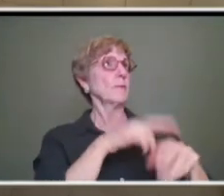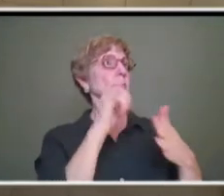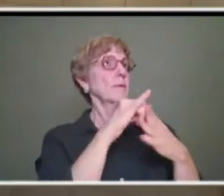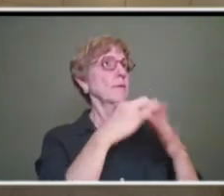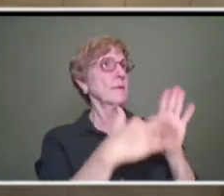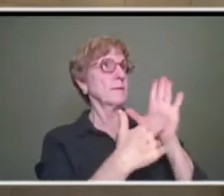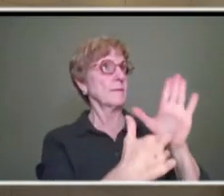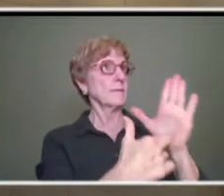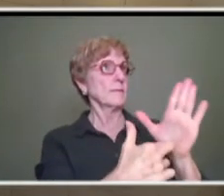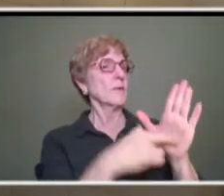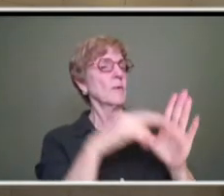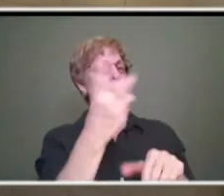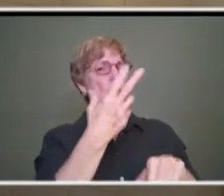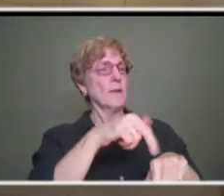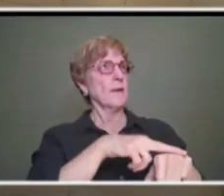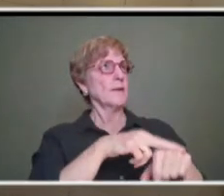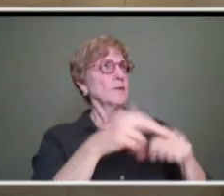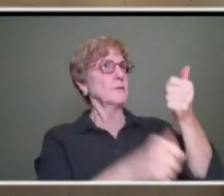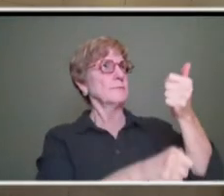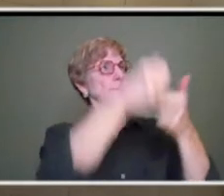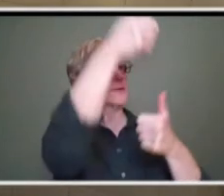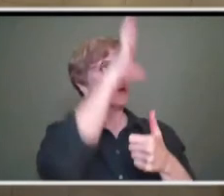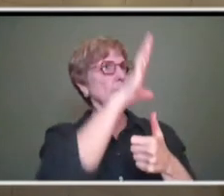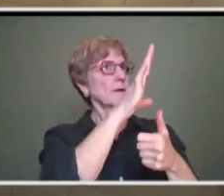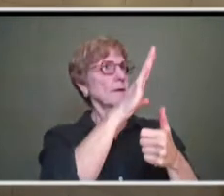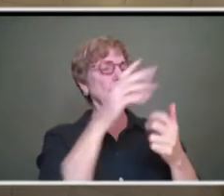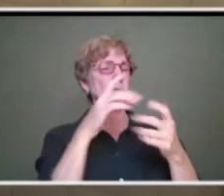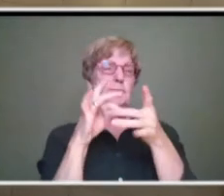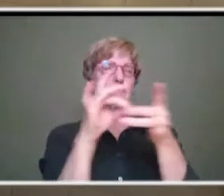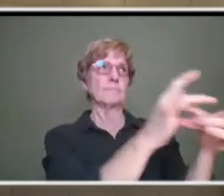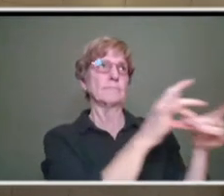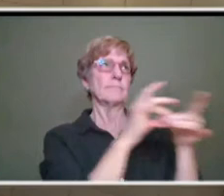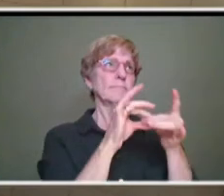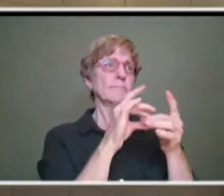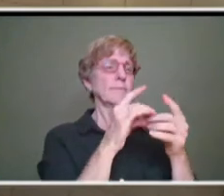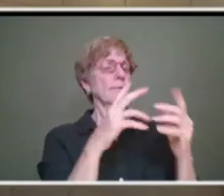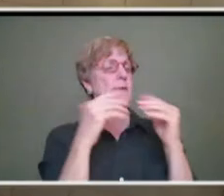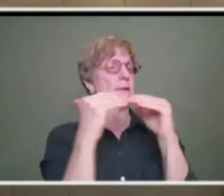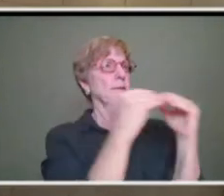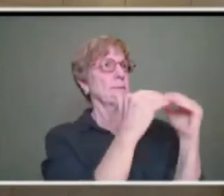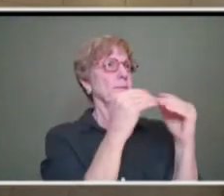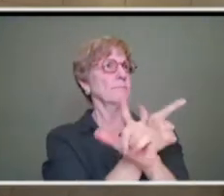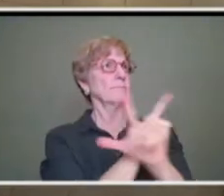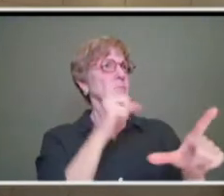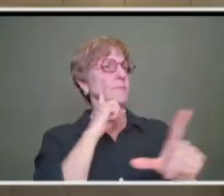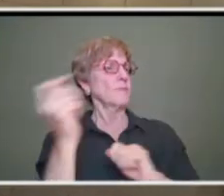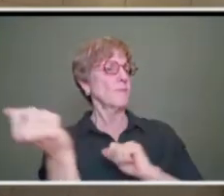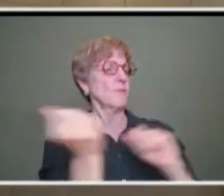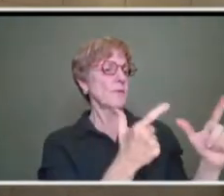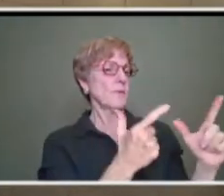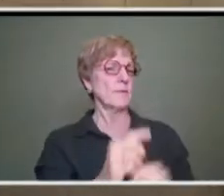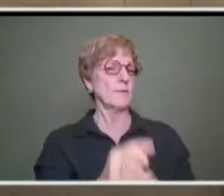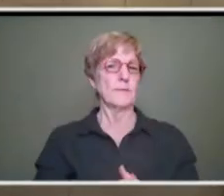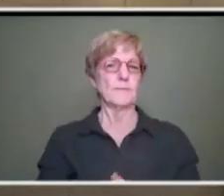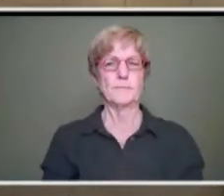one nation under God indivisible with liberty and justice for all